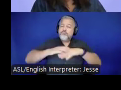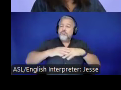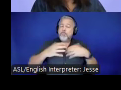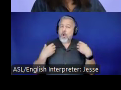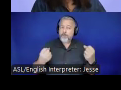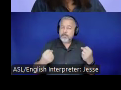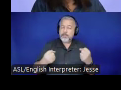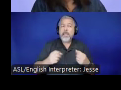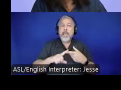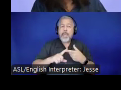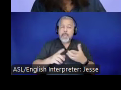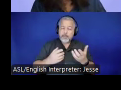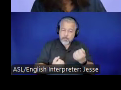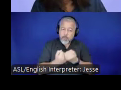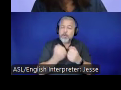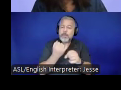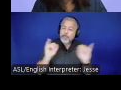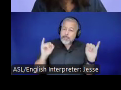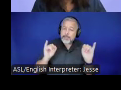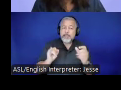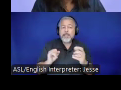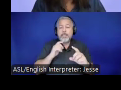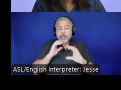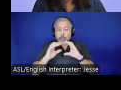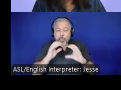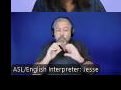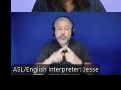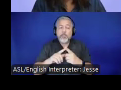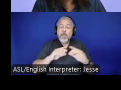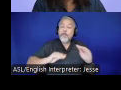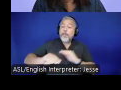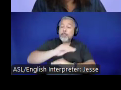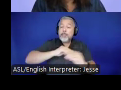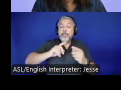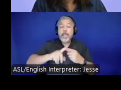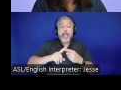supporting communication, mobility, and productivity,